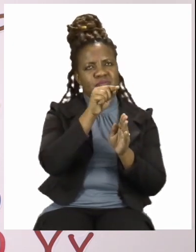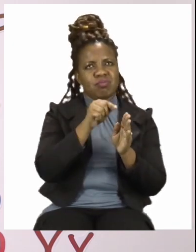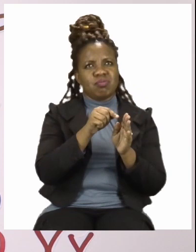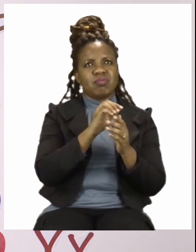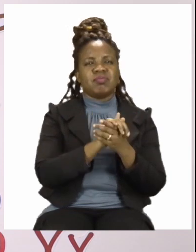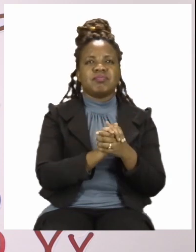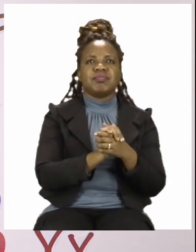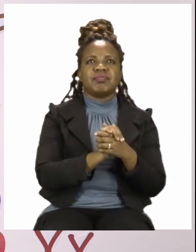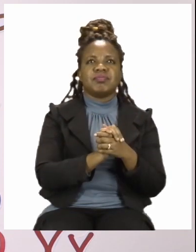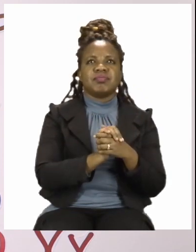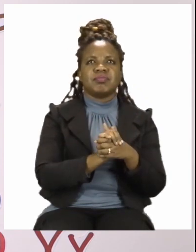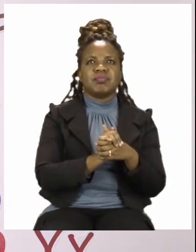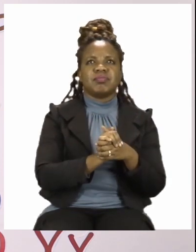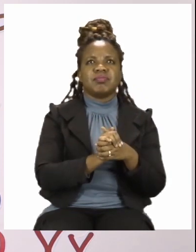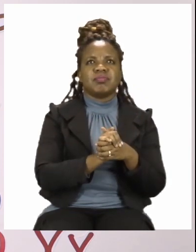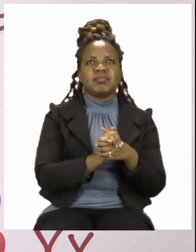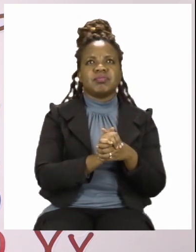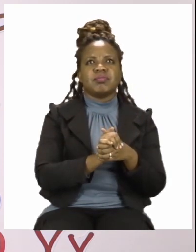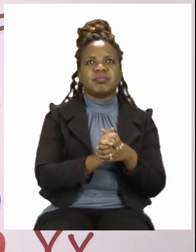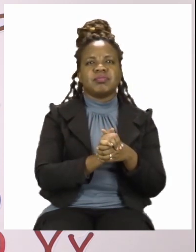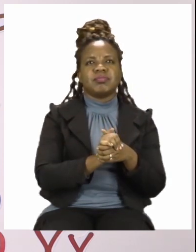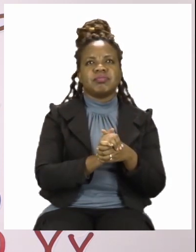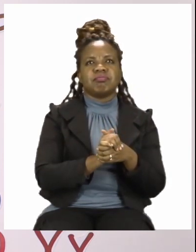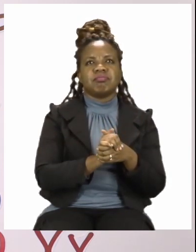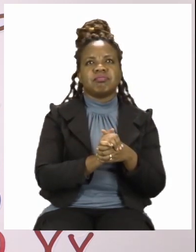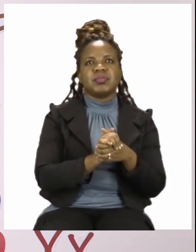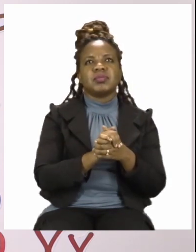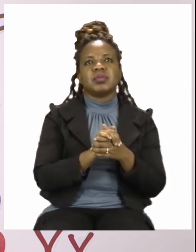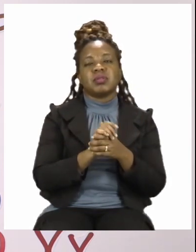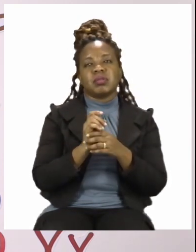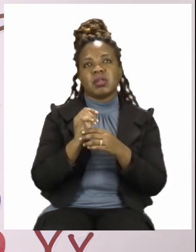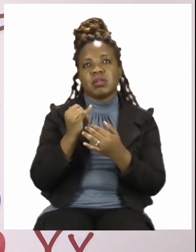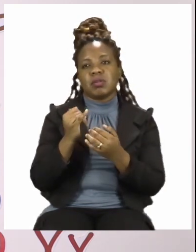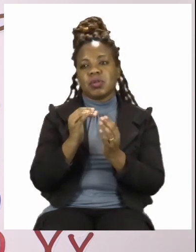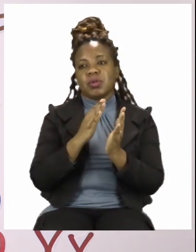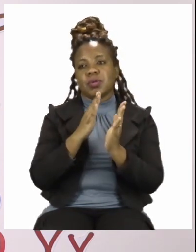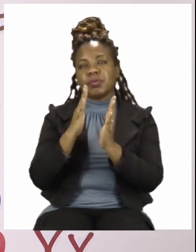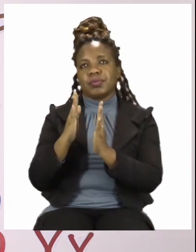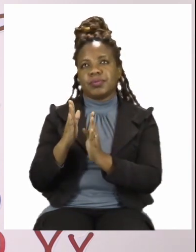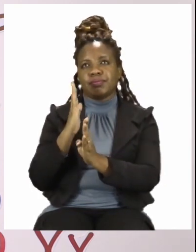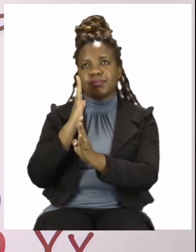sound K, we need to put the C first. So we